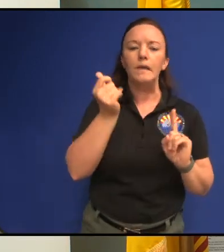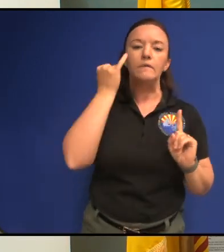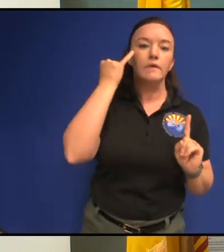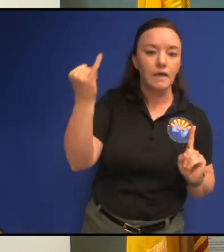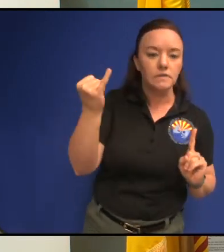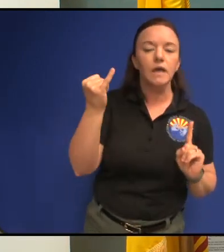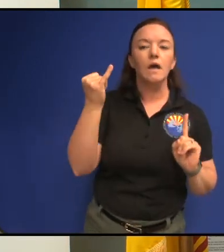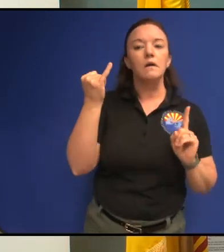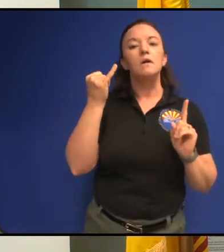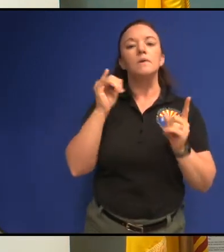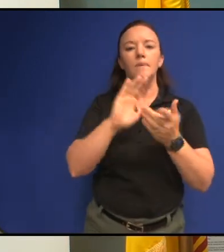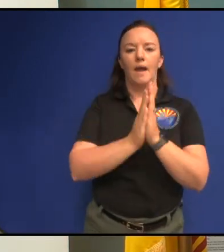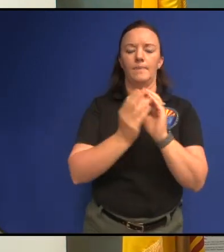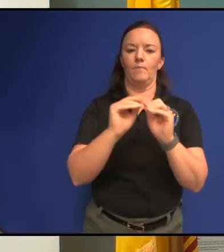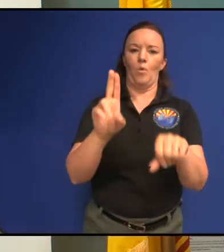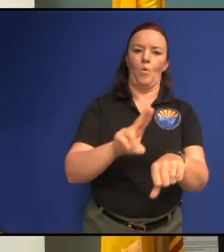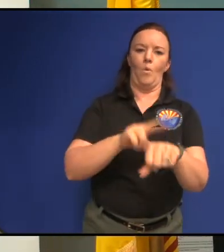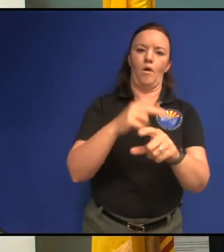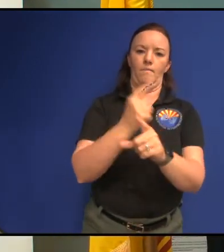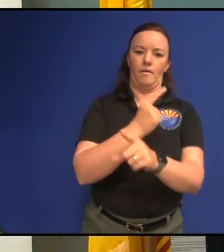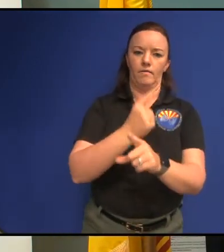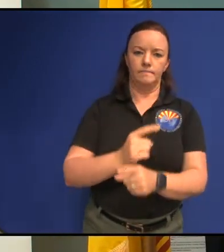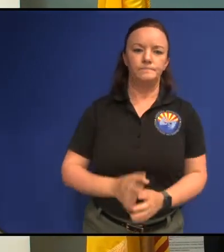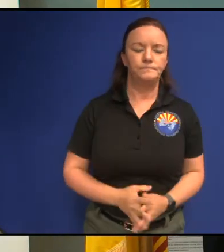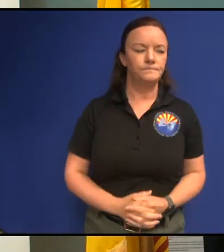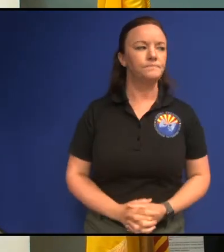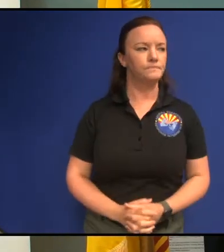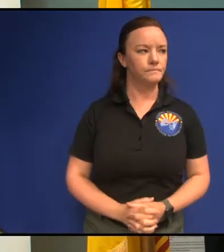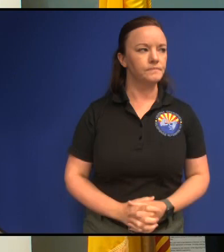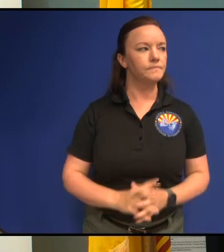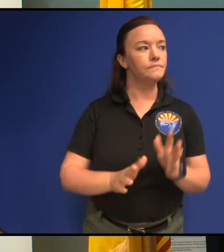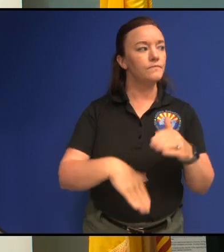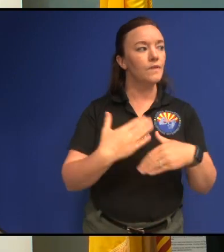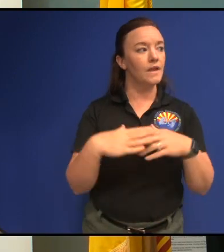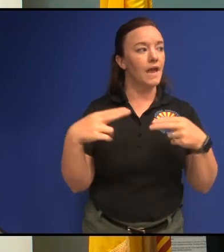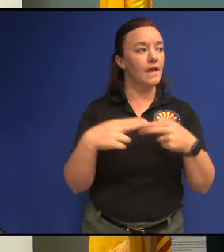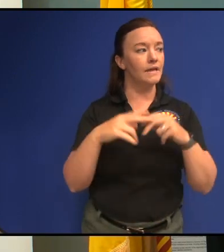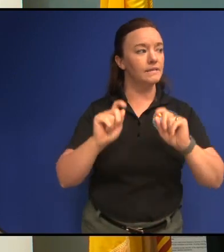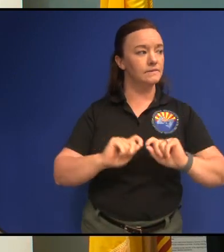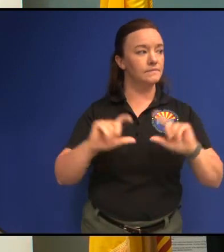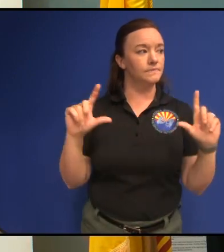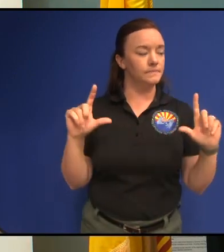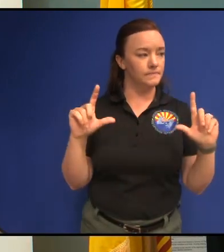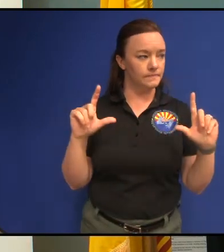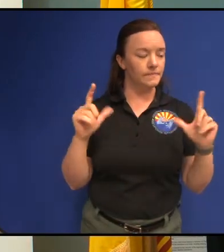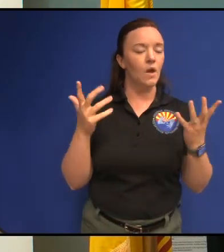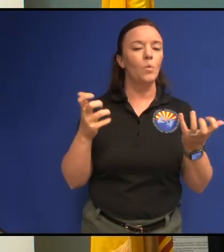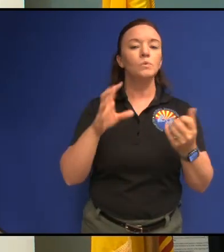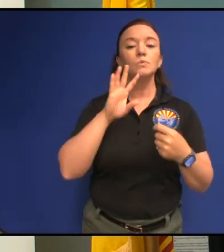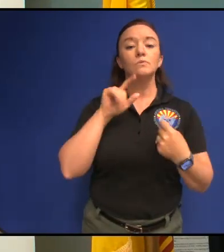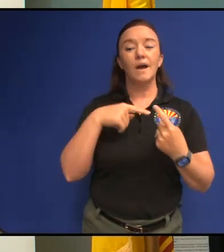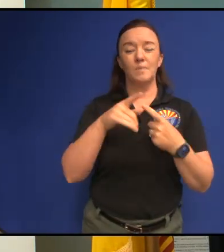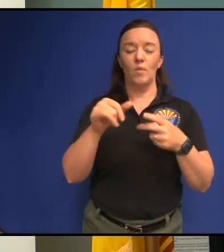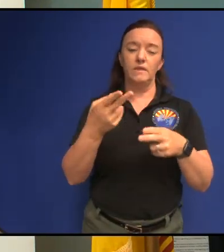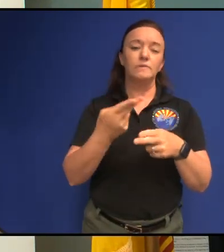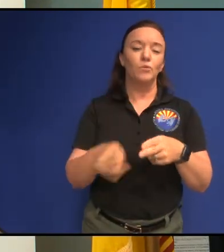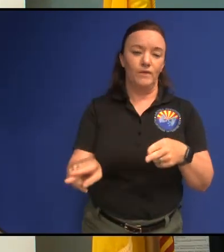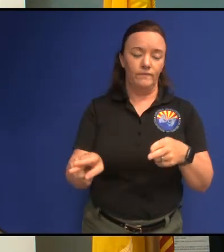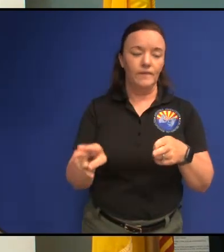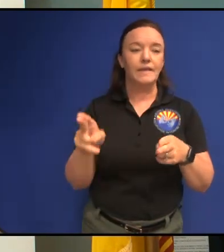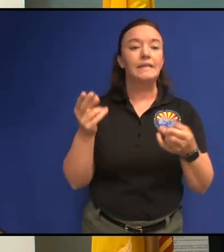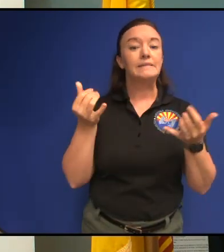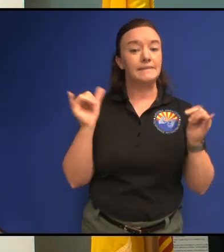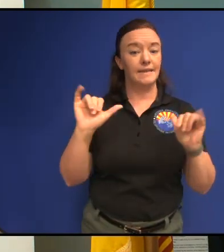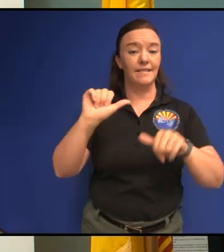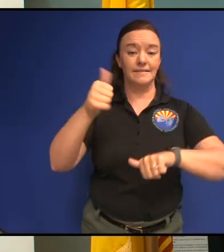summer here. So let's go ahead and go on to our next slide here. This is something I want to talk about real quick. So we are still